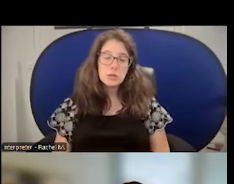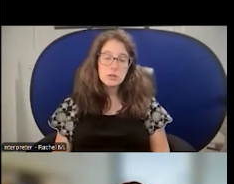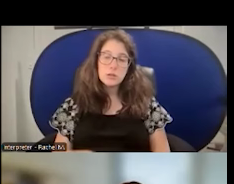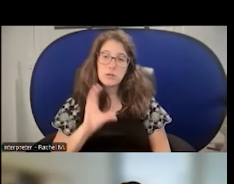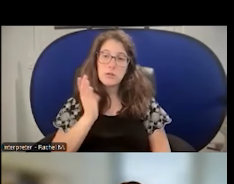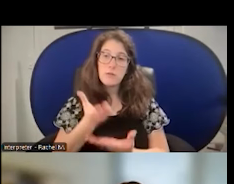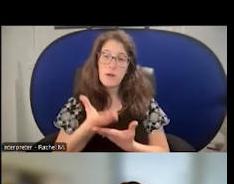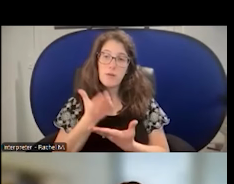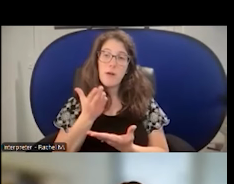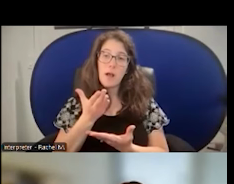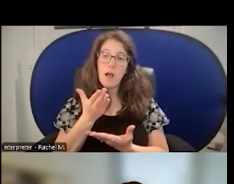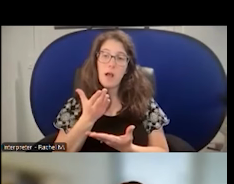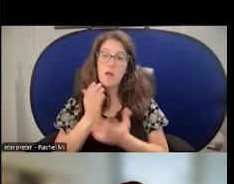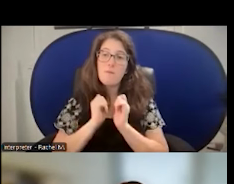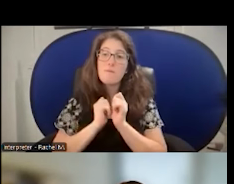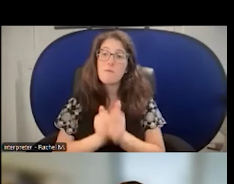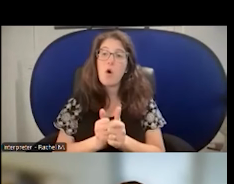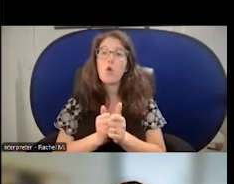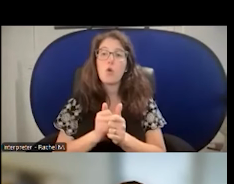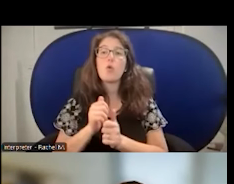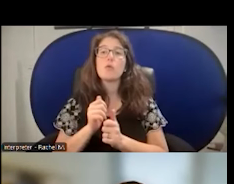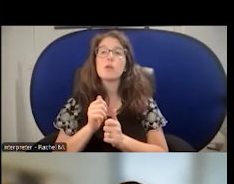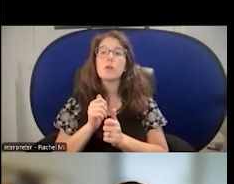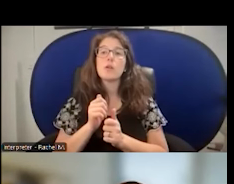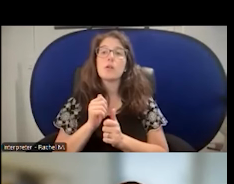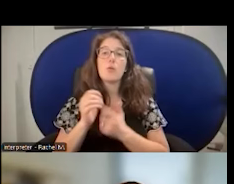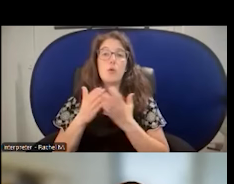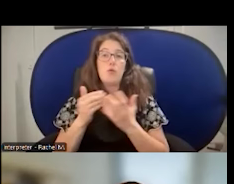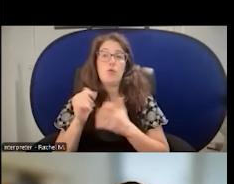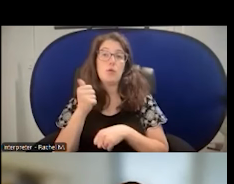that that link indeed does go where you intend for it to go.